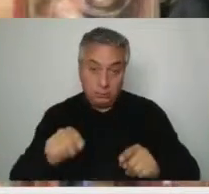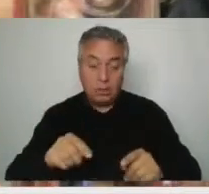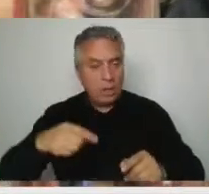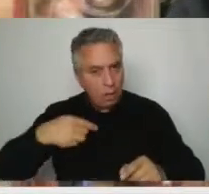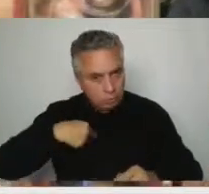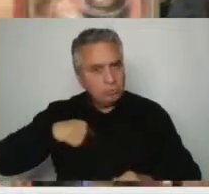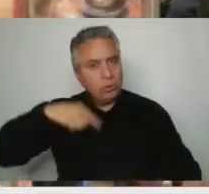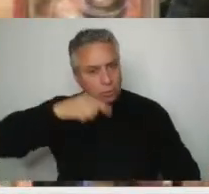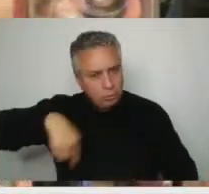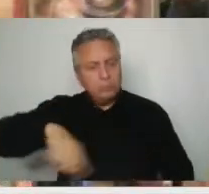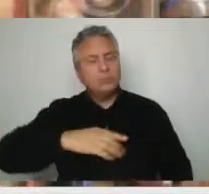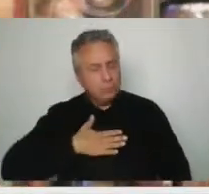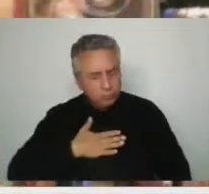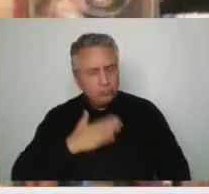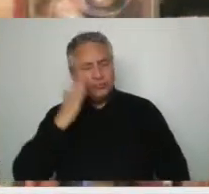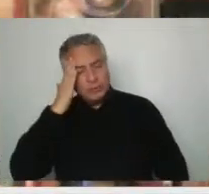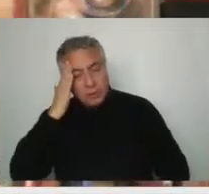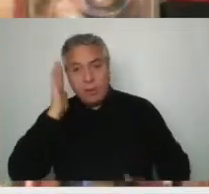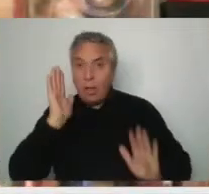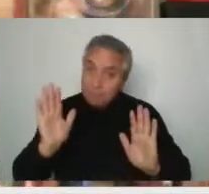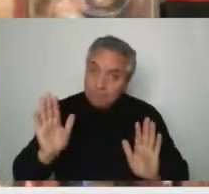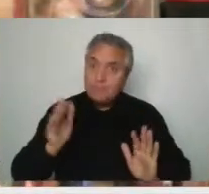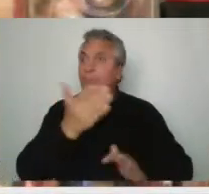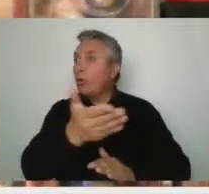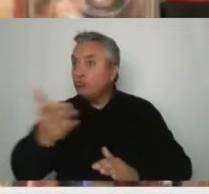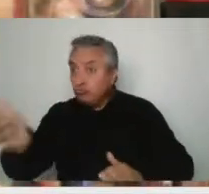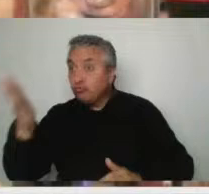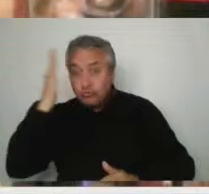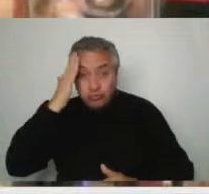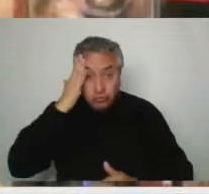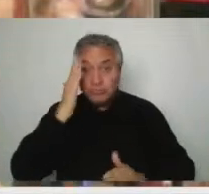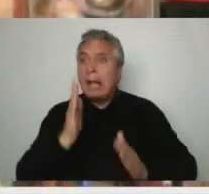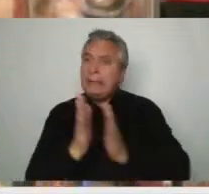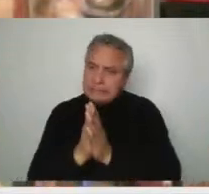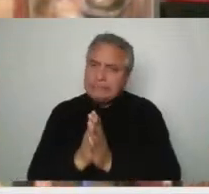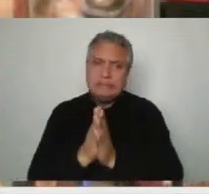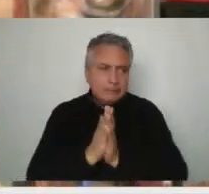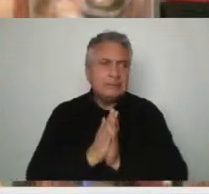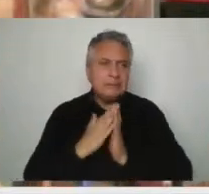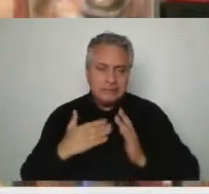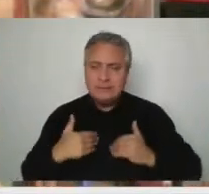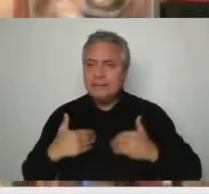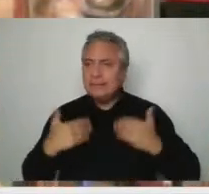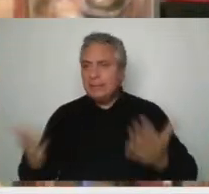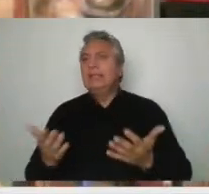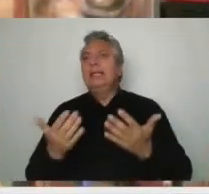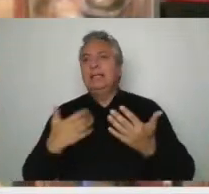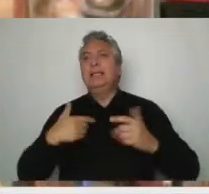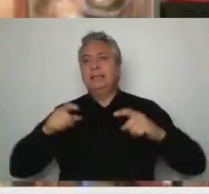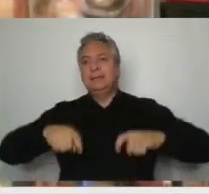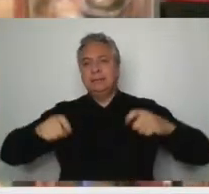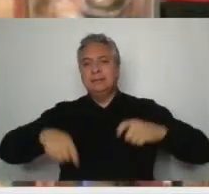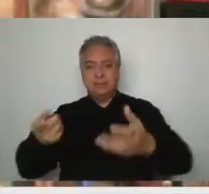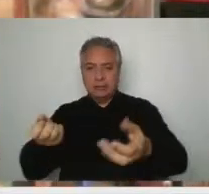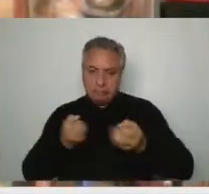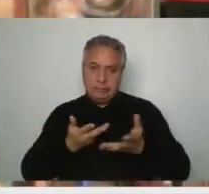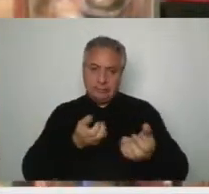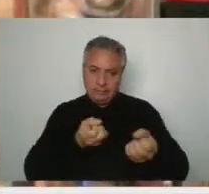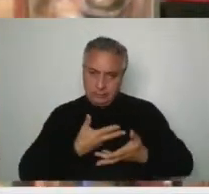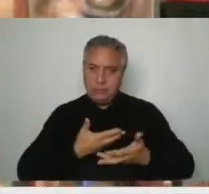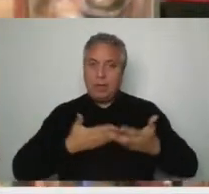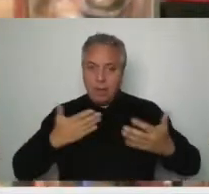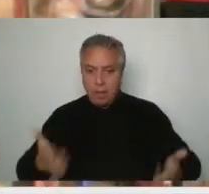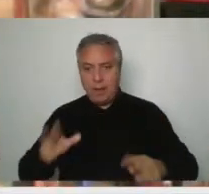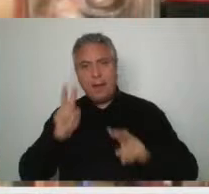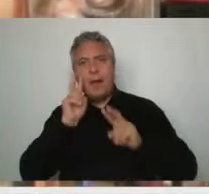As far as I know, and maybe someone else knows more, please let me know if you do. As far as I know,